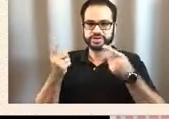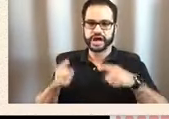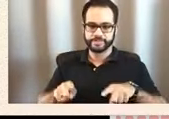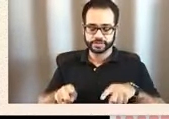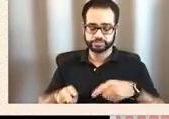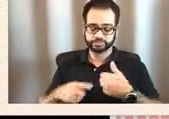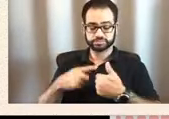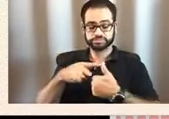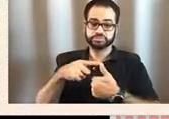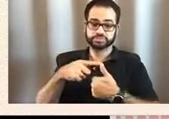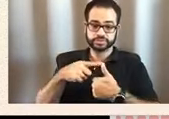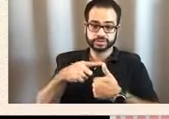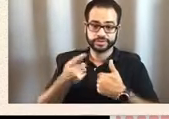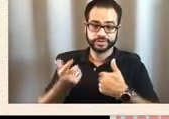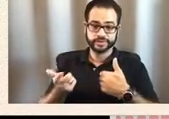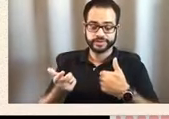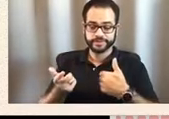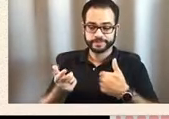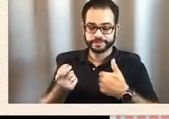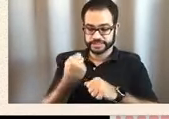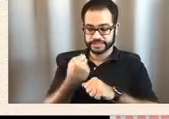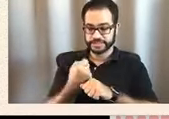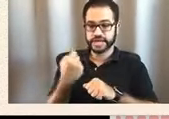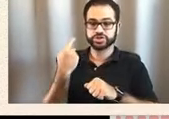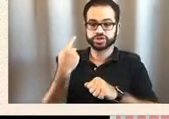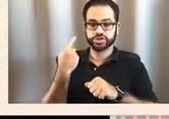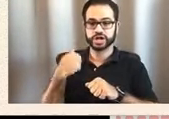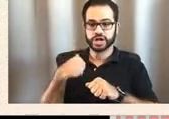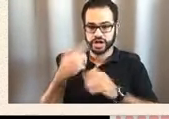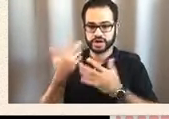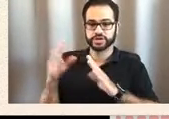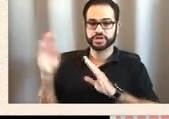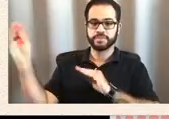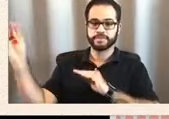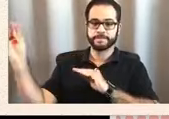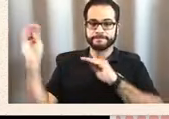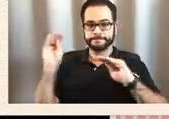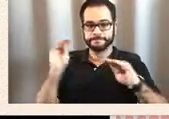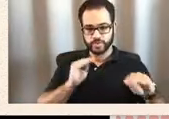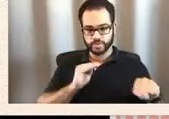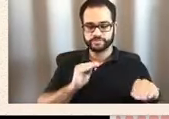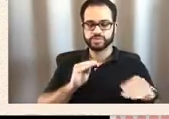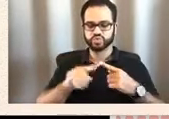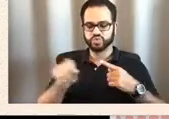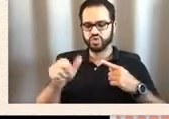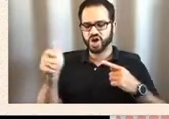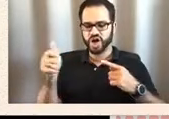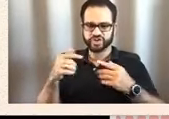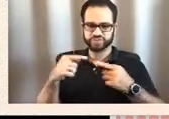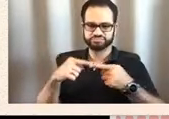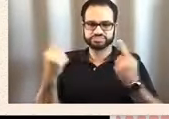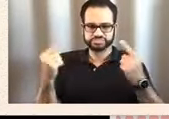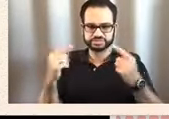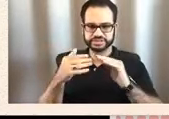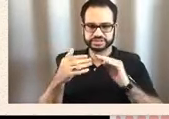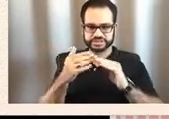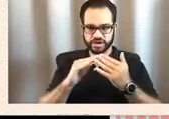being that last year I moved across town in Tampa to my own